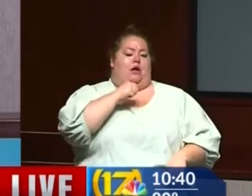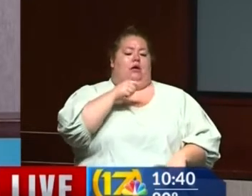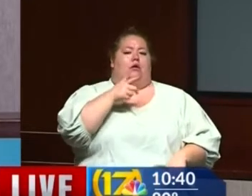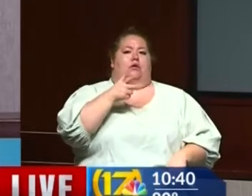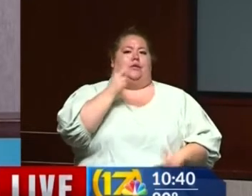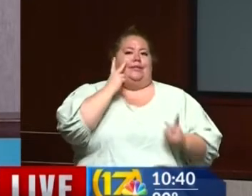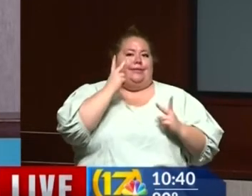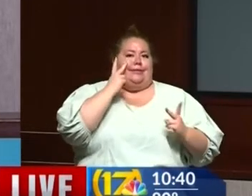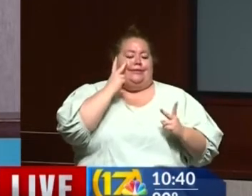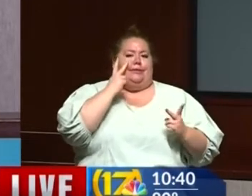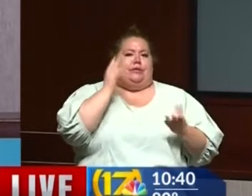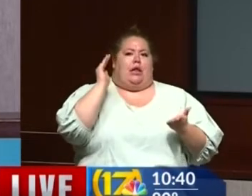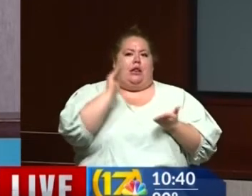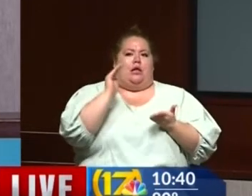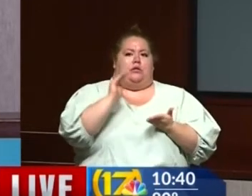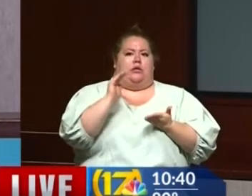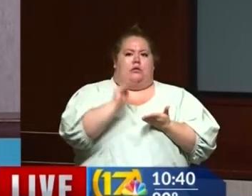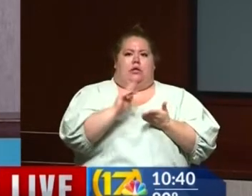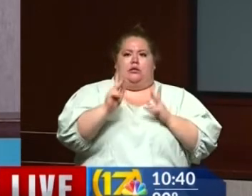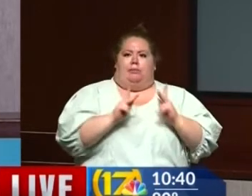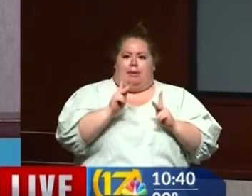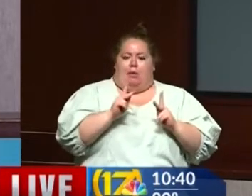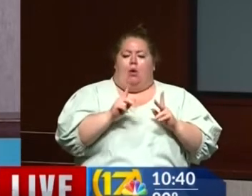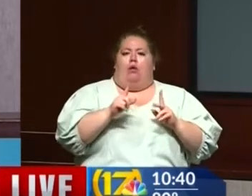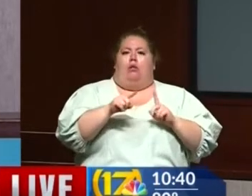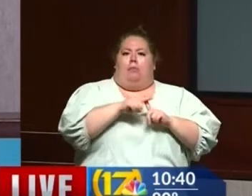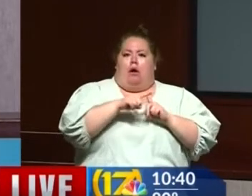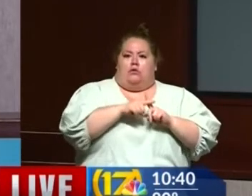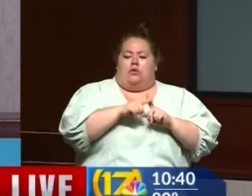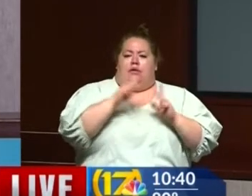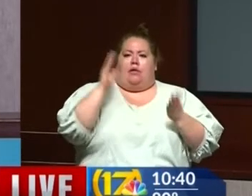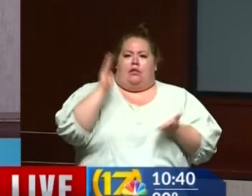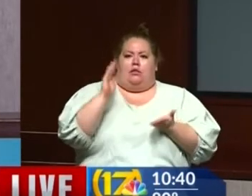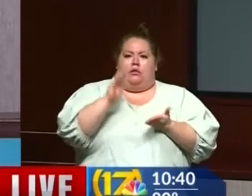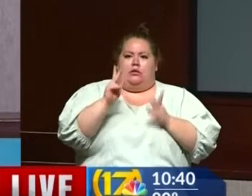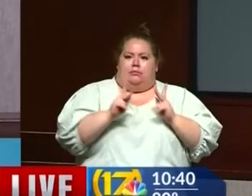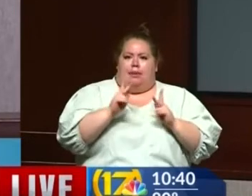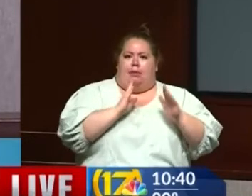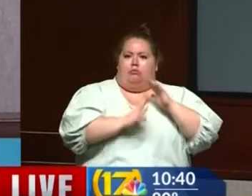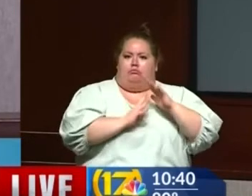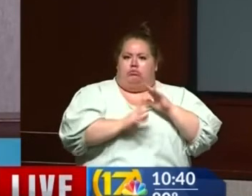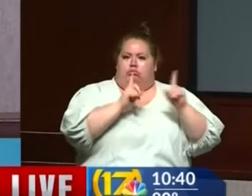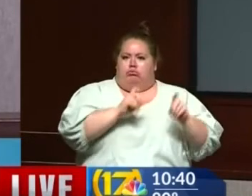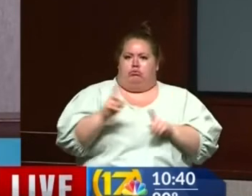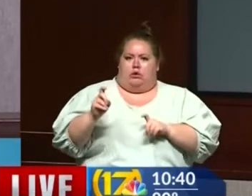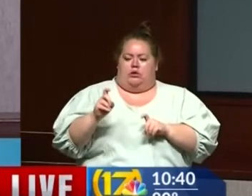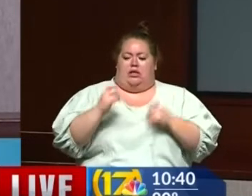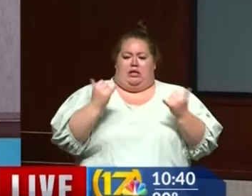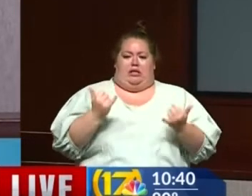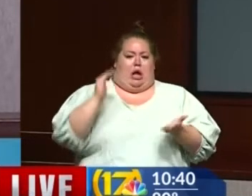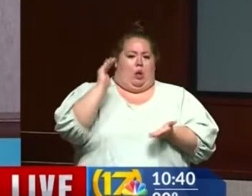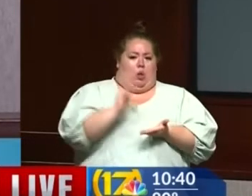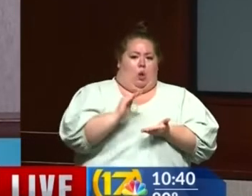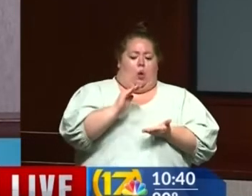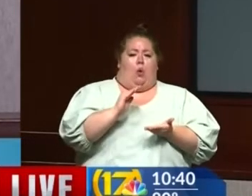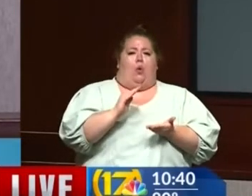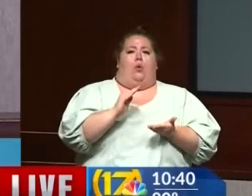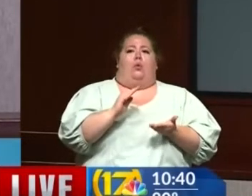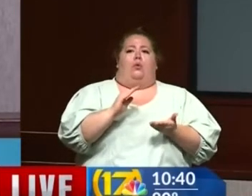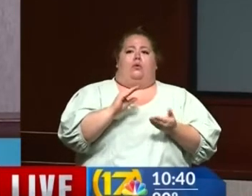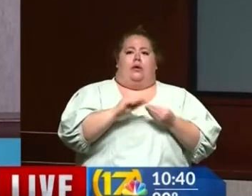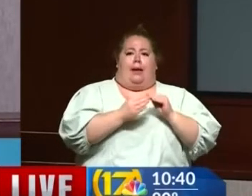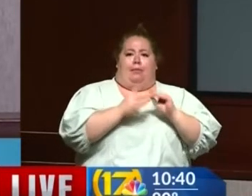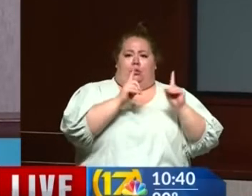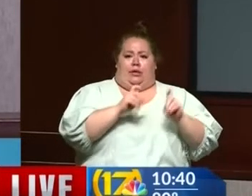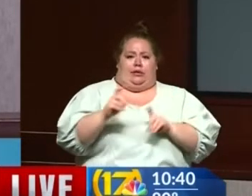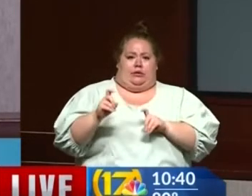back with positive tests for coronavirus. And I'm wondering, with the lower amount of tests that people are getting in the community, does that